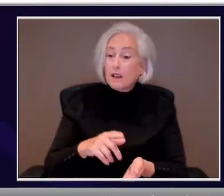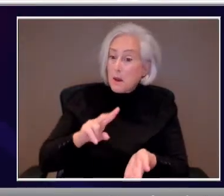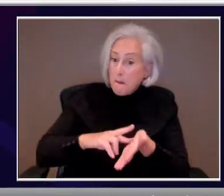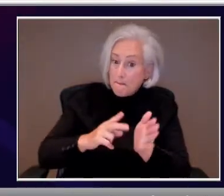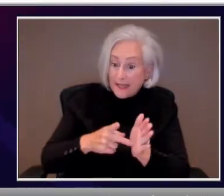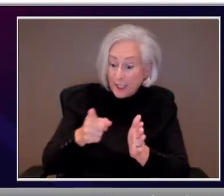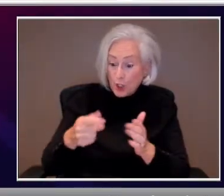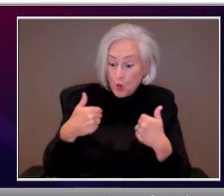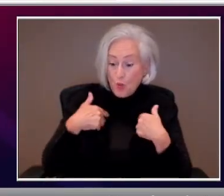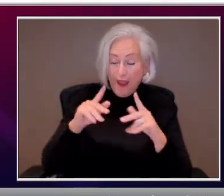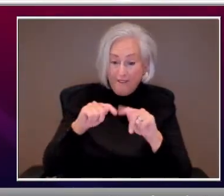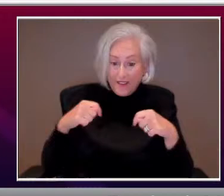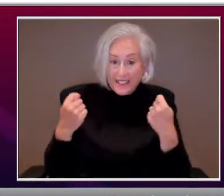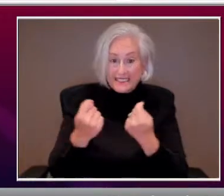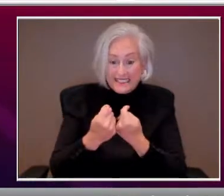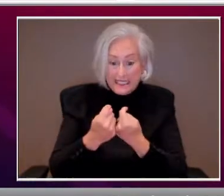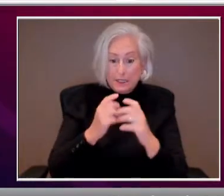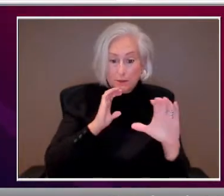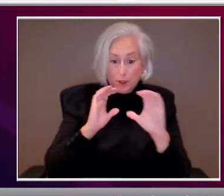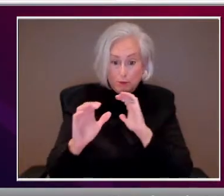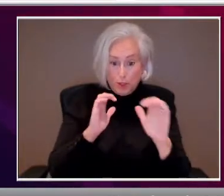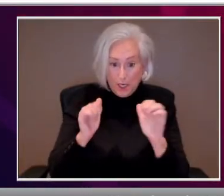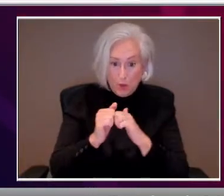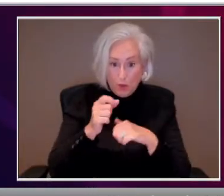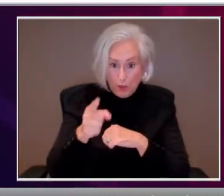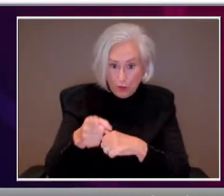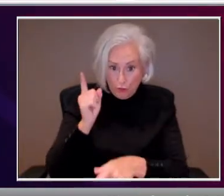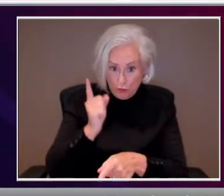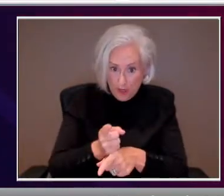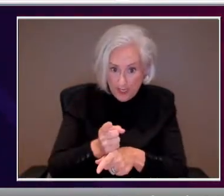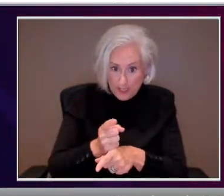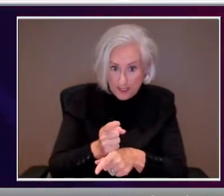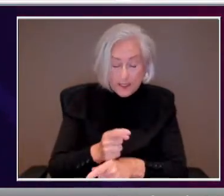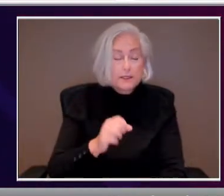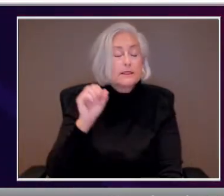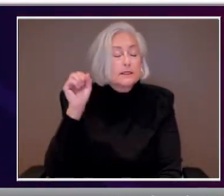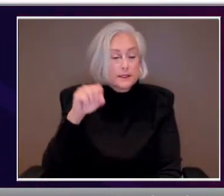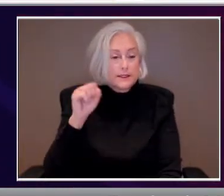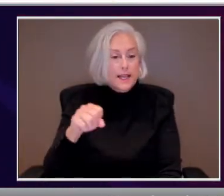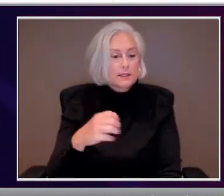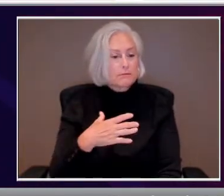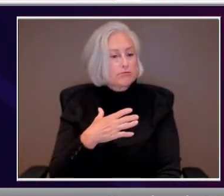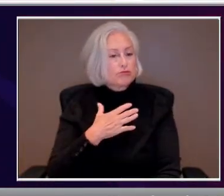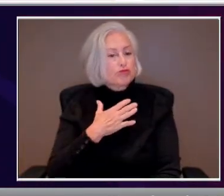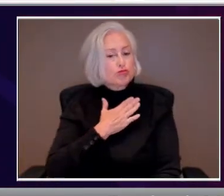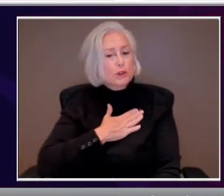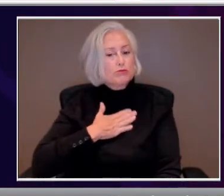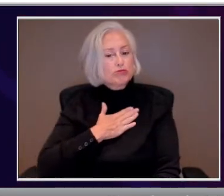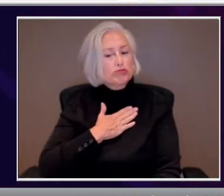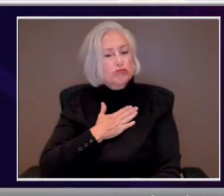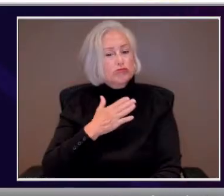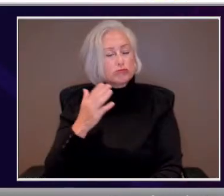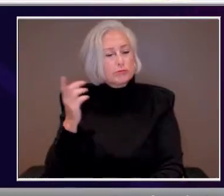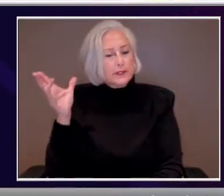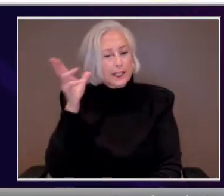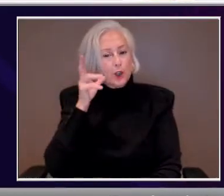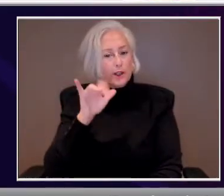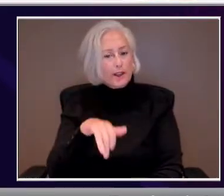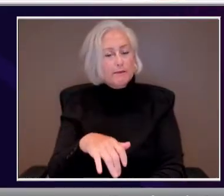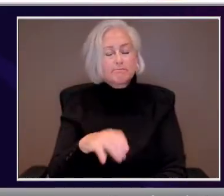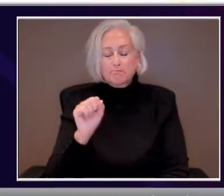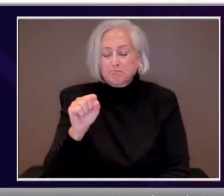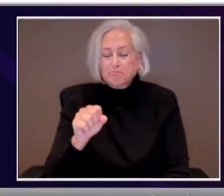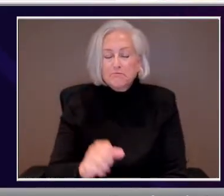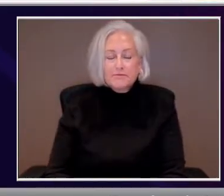a whole team of people, which is what we like to hear. Yes, yes. Dr.